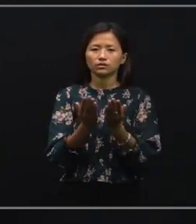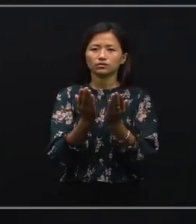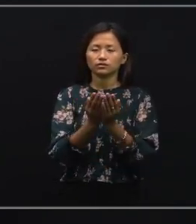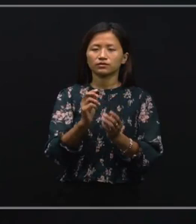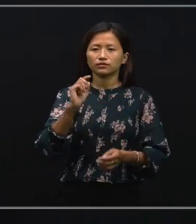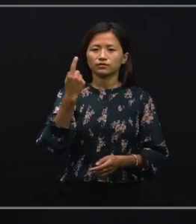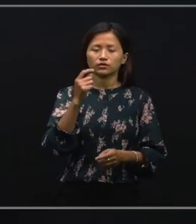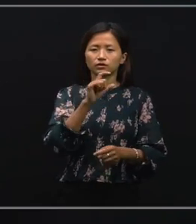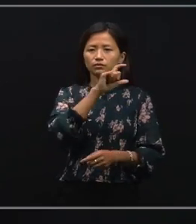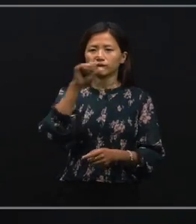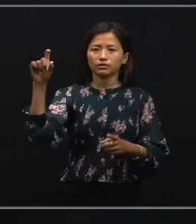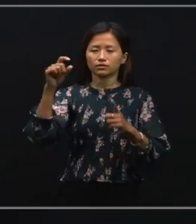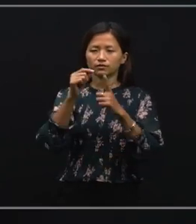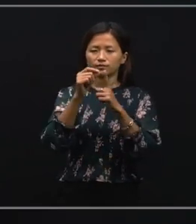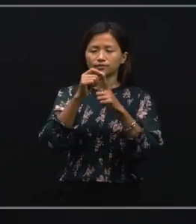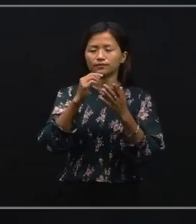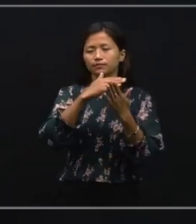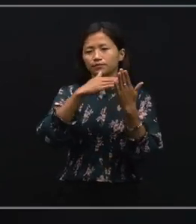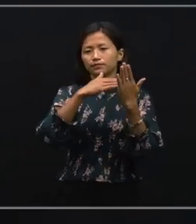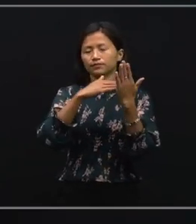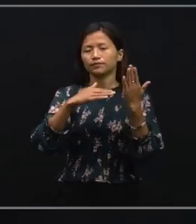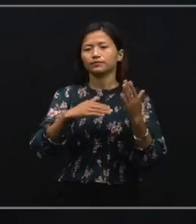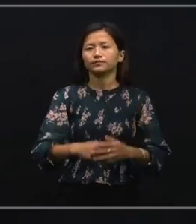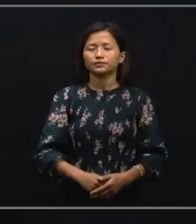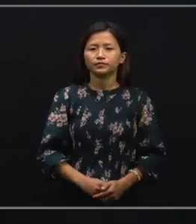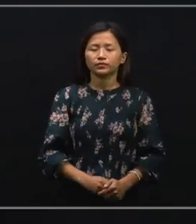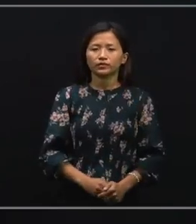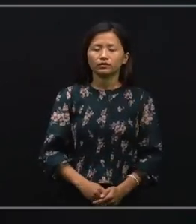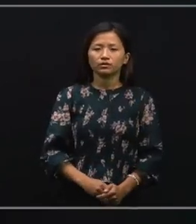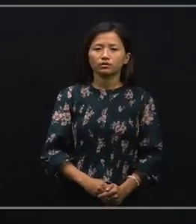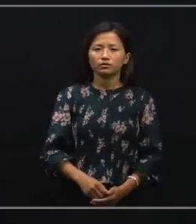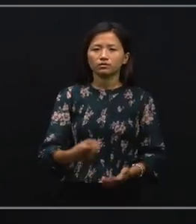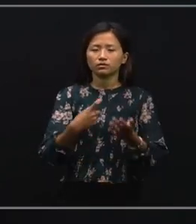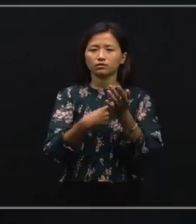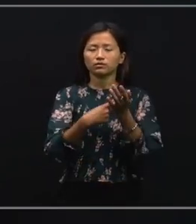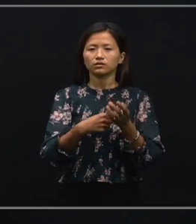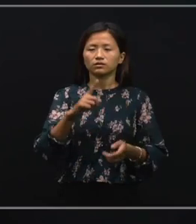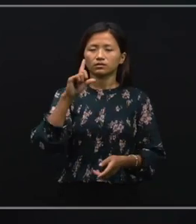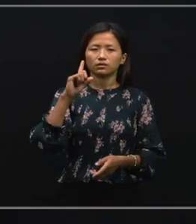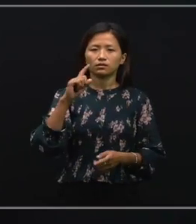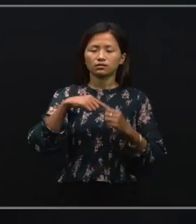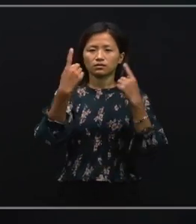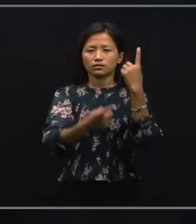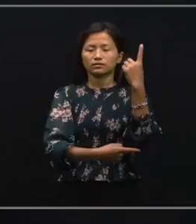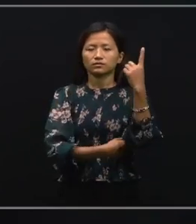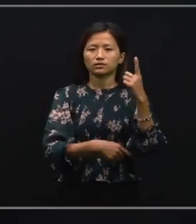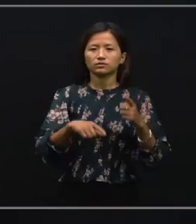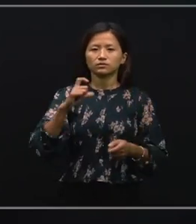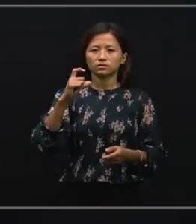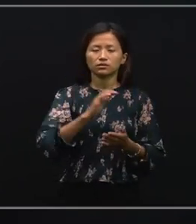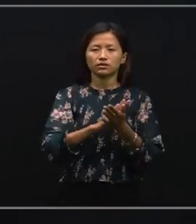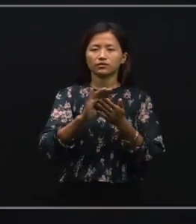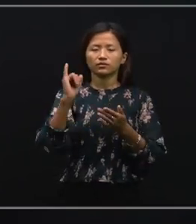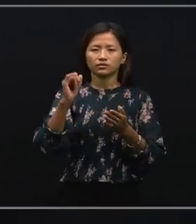first paragraph once again. You will see the last word or the last syllable. Example, a syllable will be